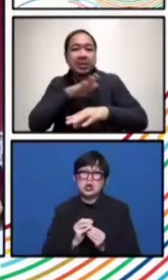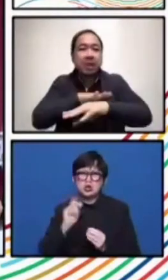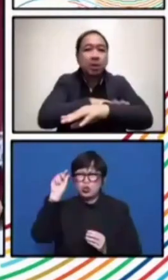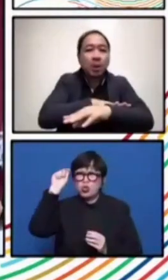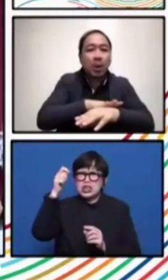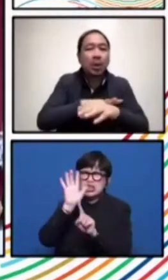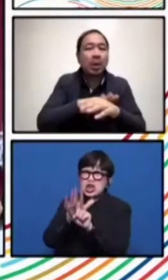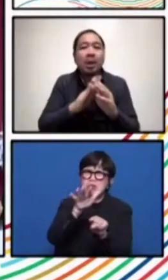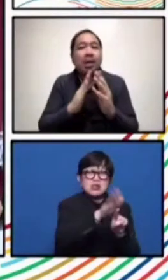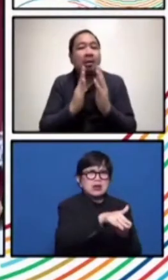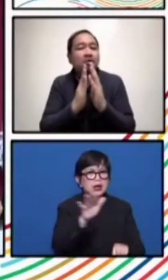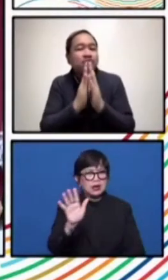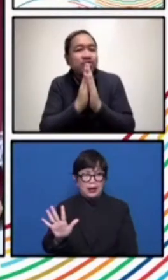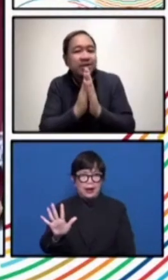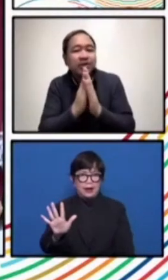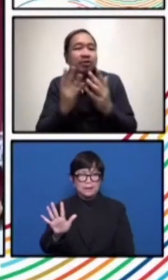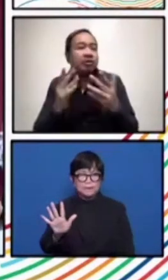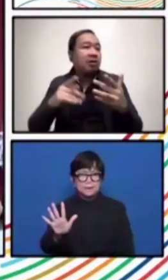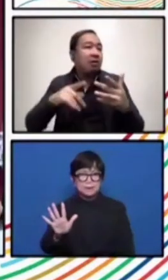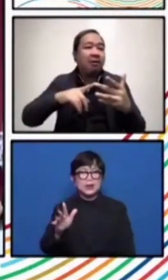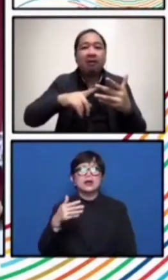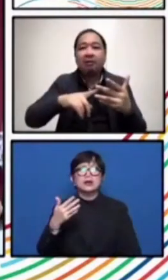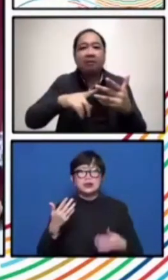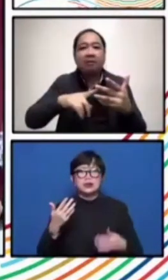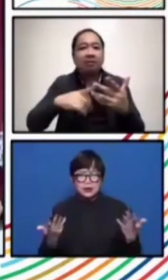political or other opinion